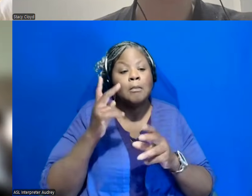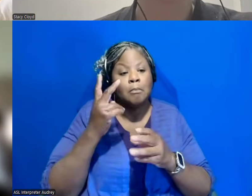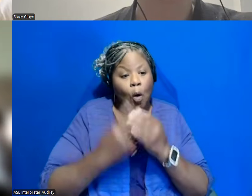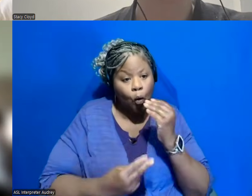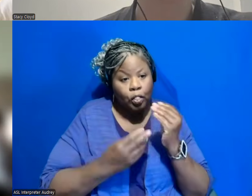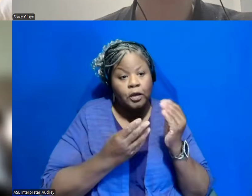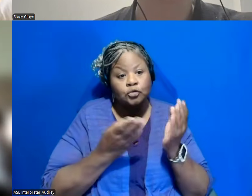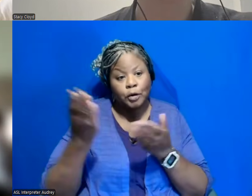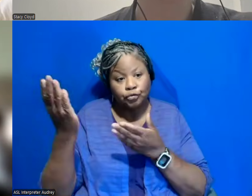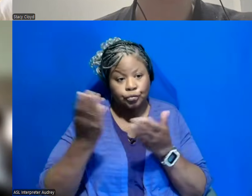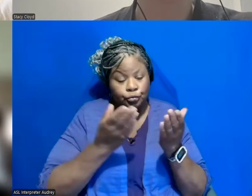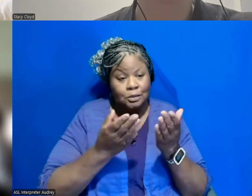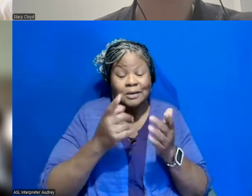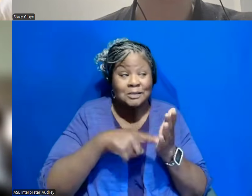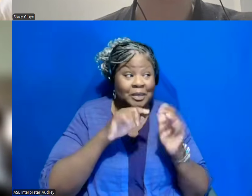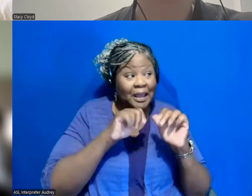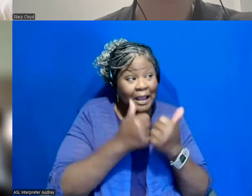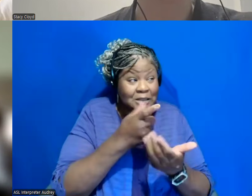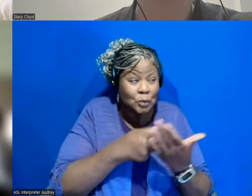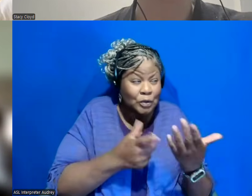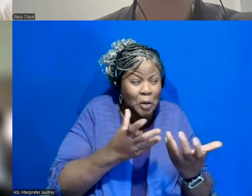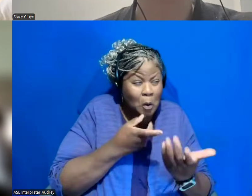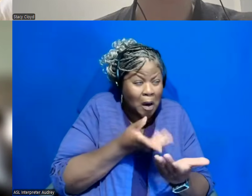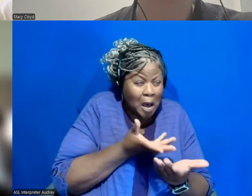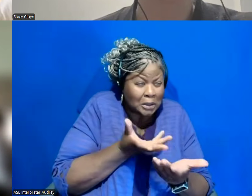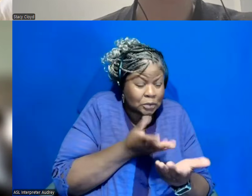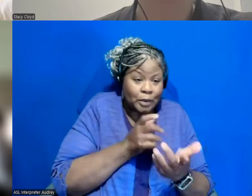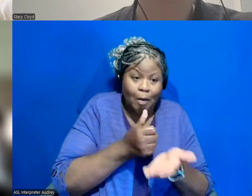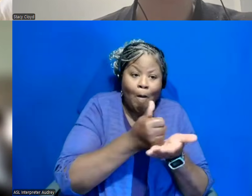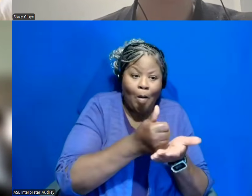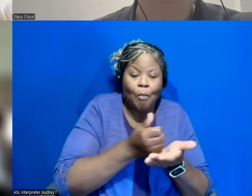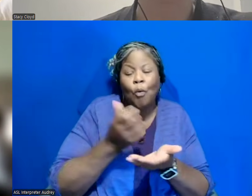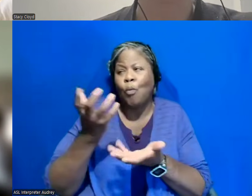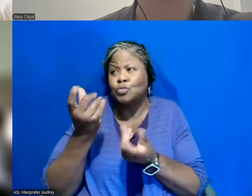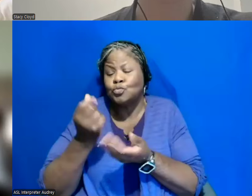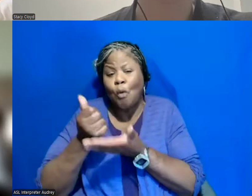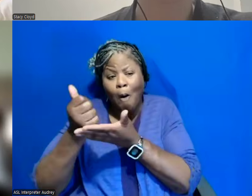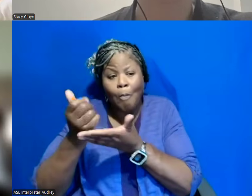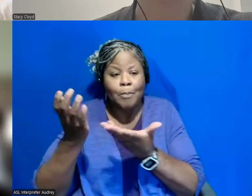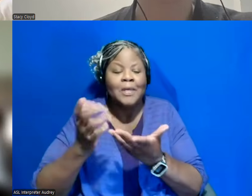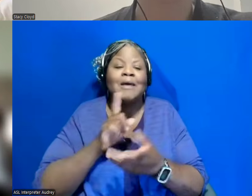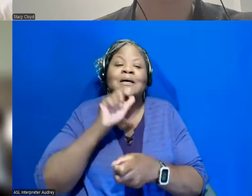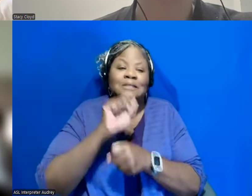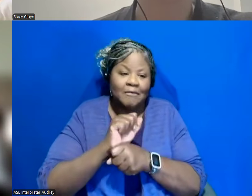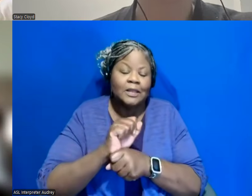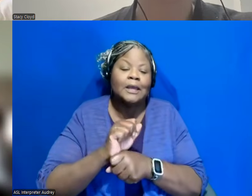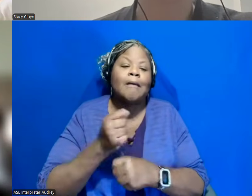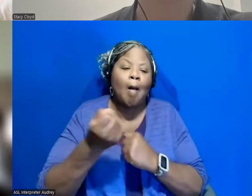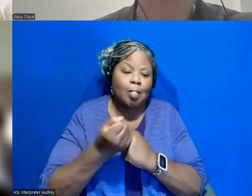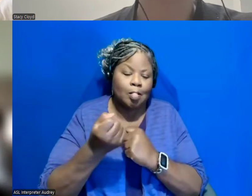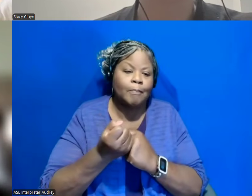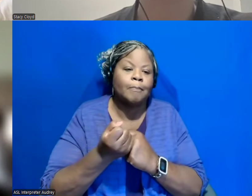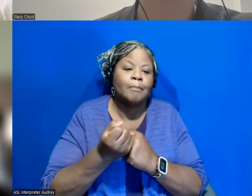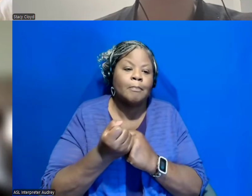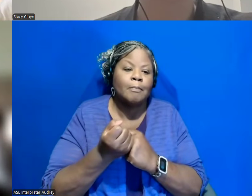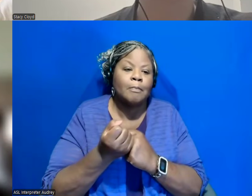the agency is saying, what are they wanting here? And definitely assist constituents in navigating the options